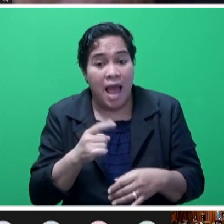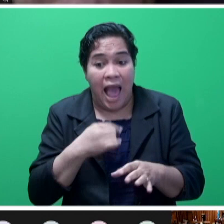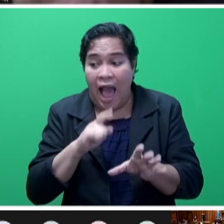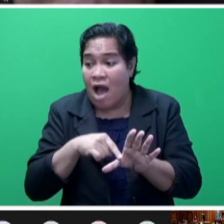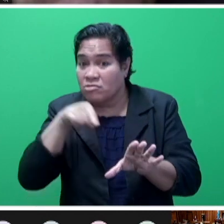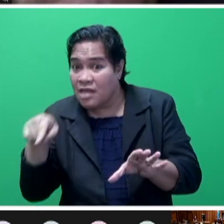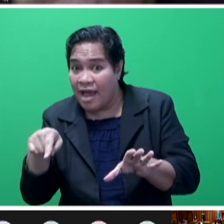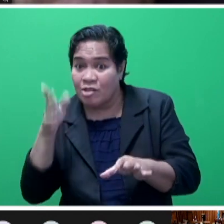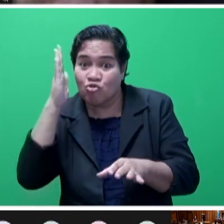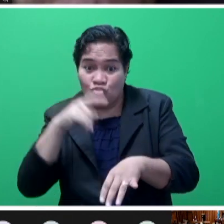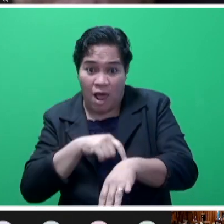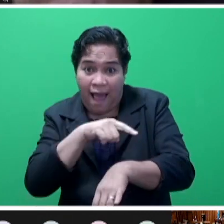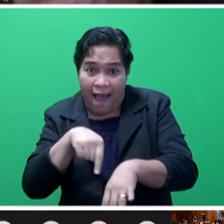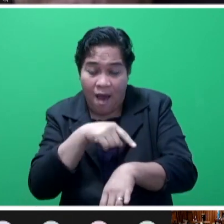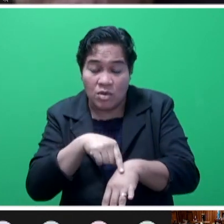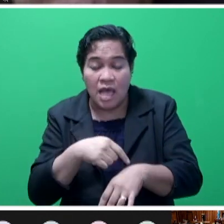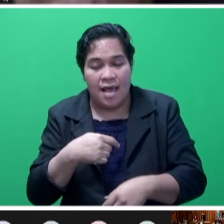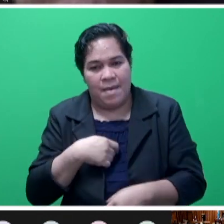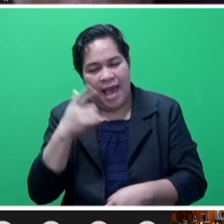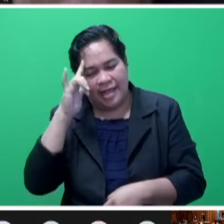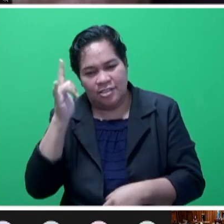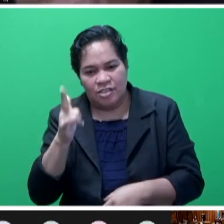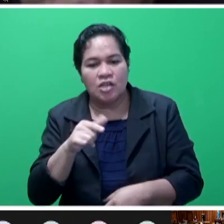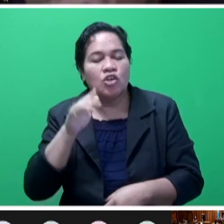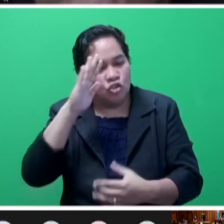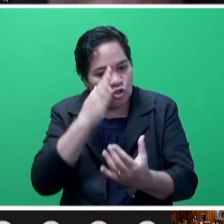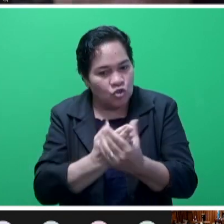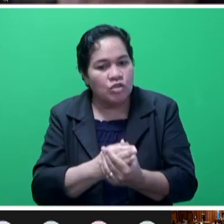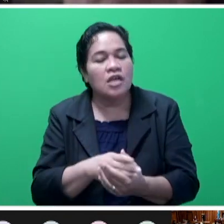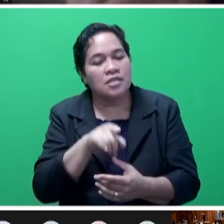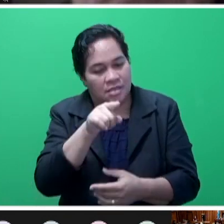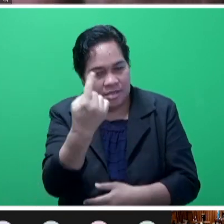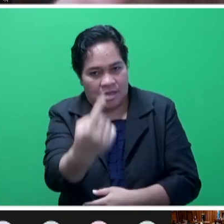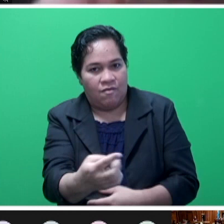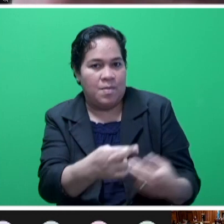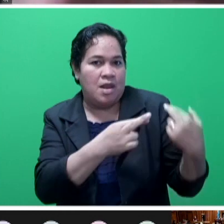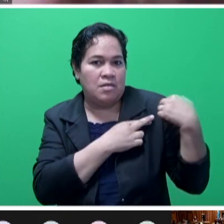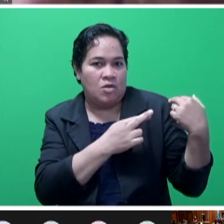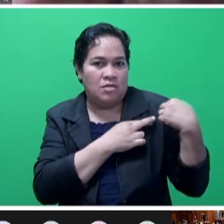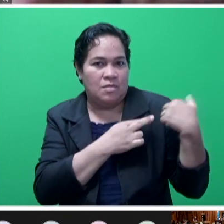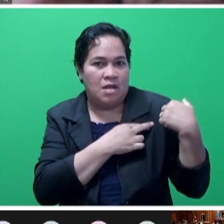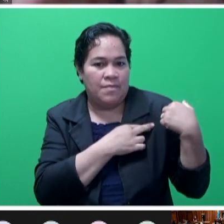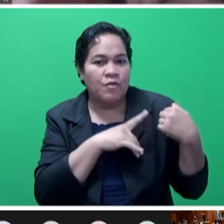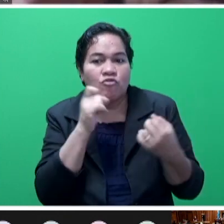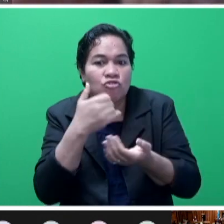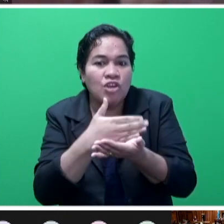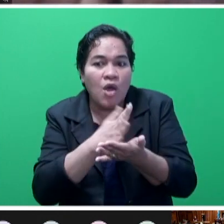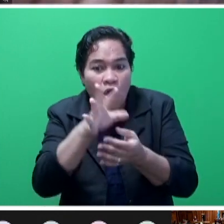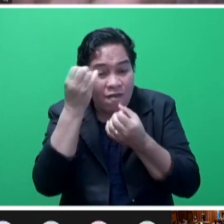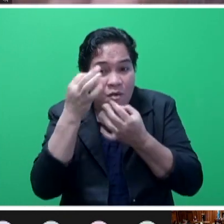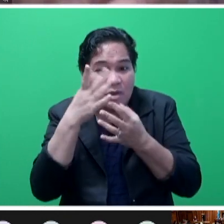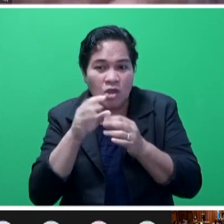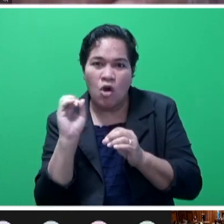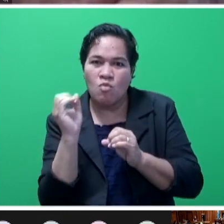school hours, I would suggest that students exercise more responsibility in sharing of information or posting